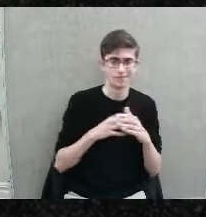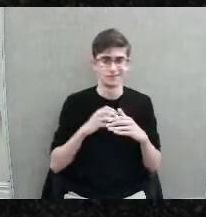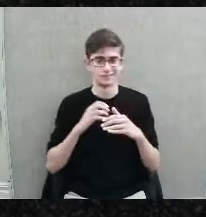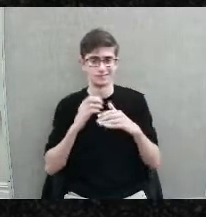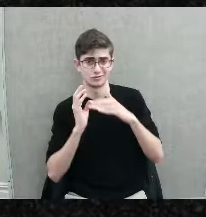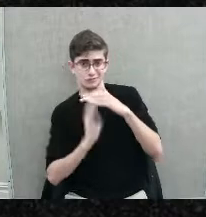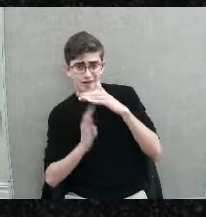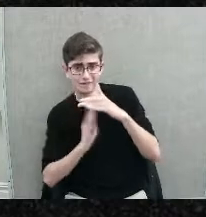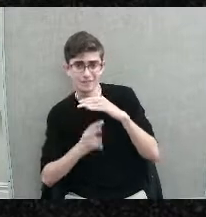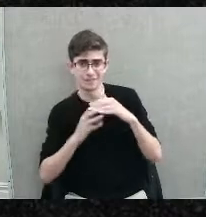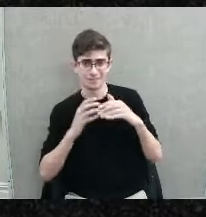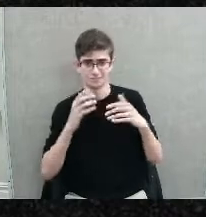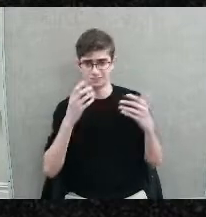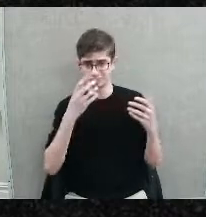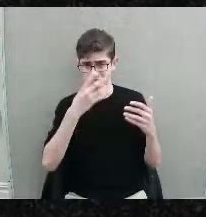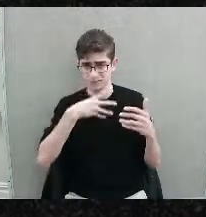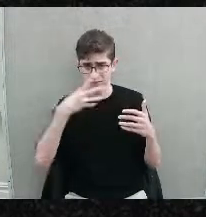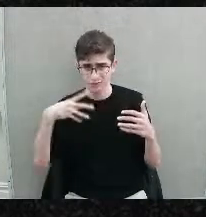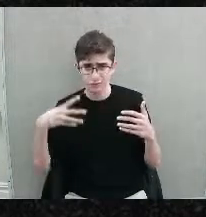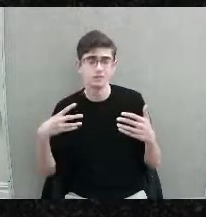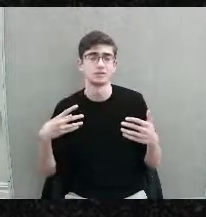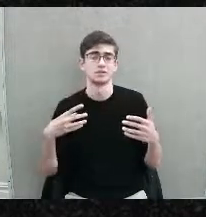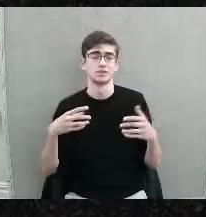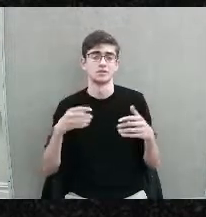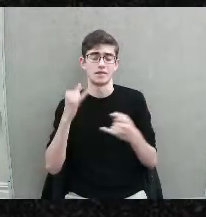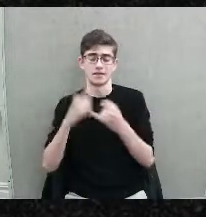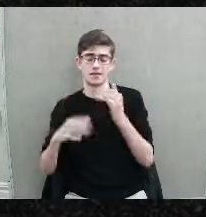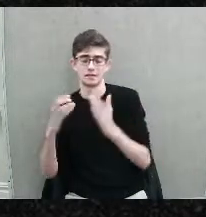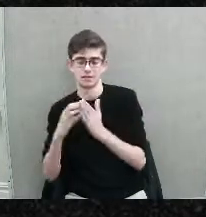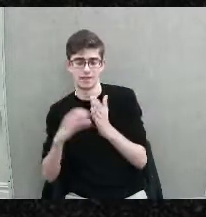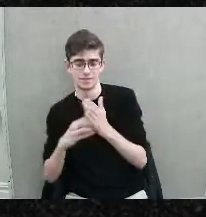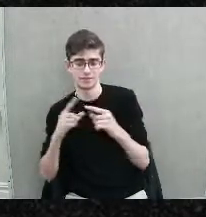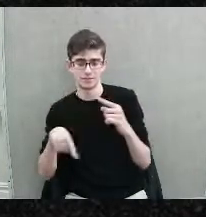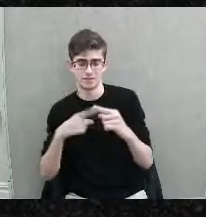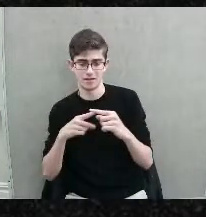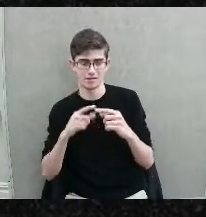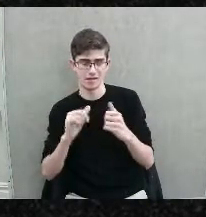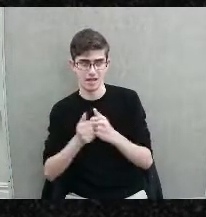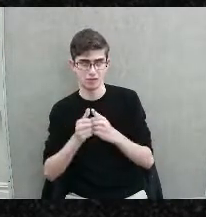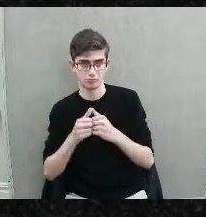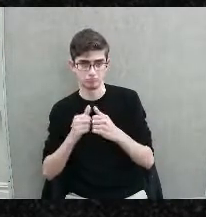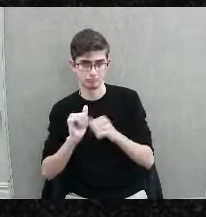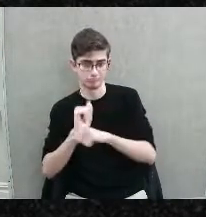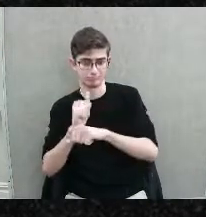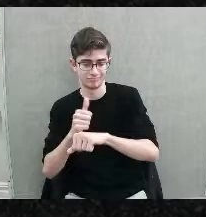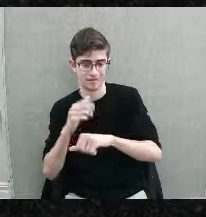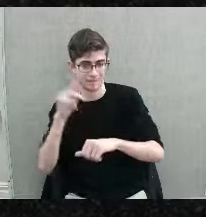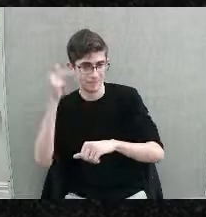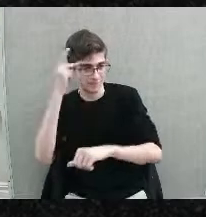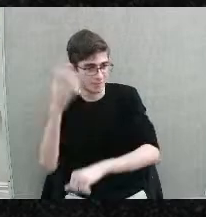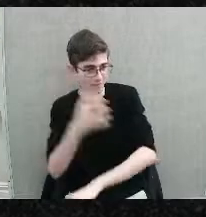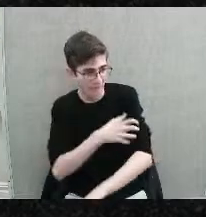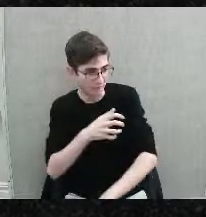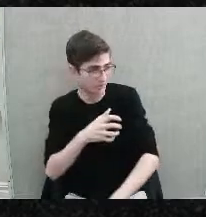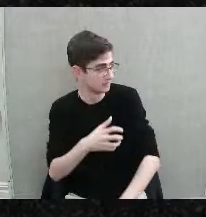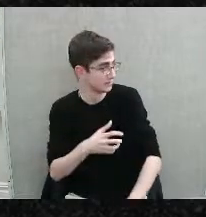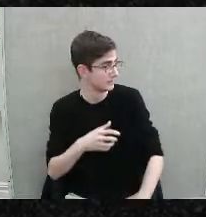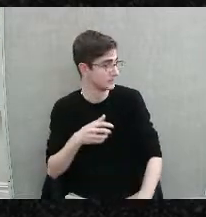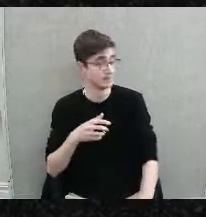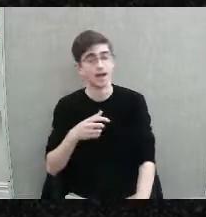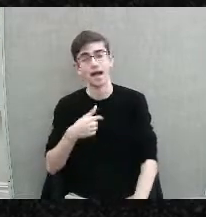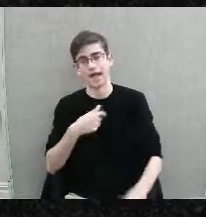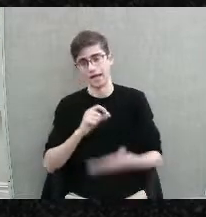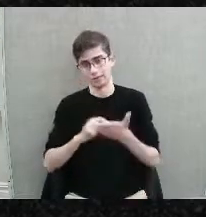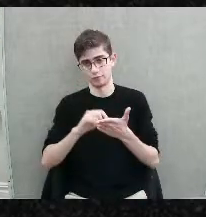migration, and then the final chapter is about building political power in such a paradoxical situation. And that was a chapter that I wrote with